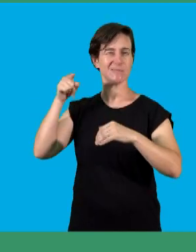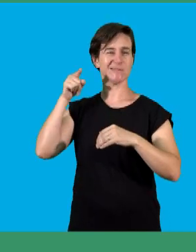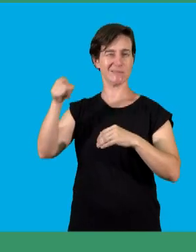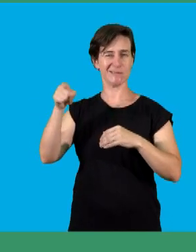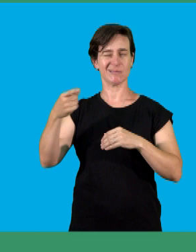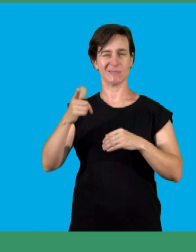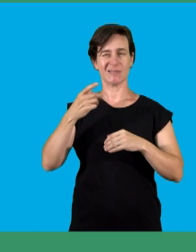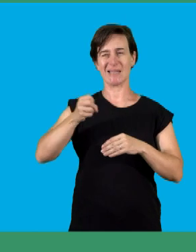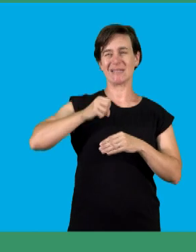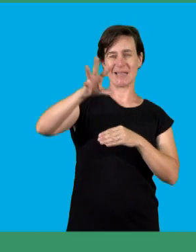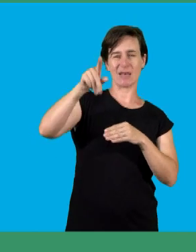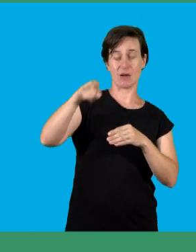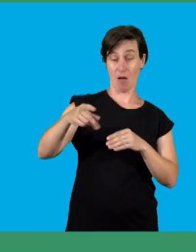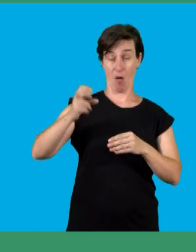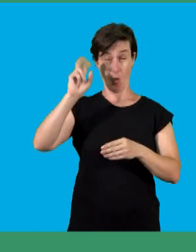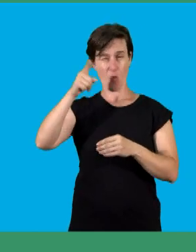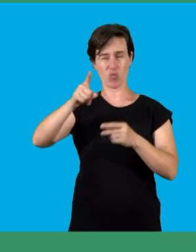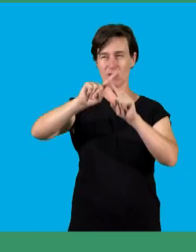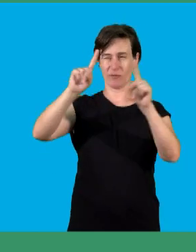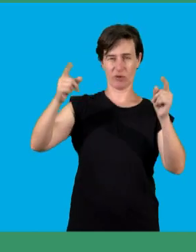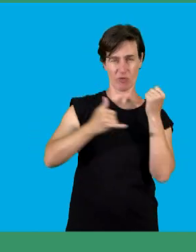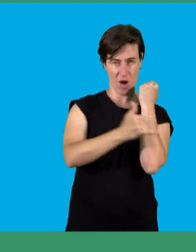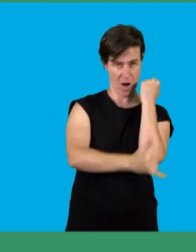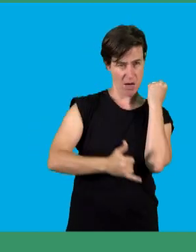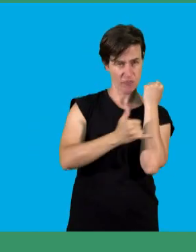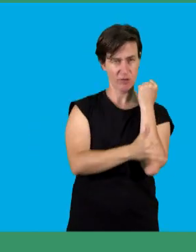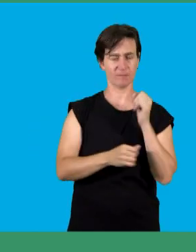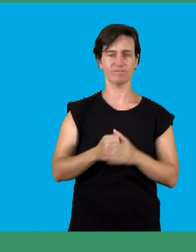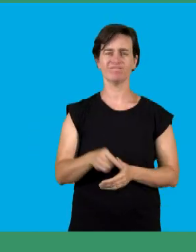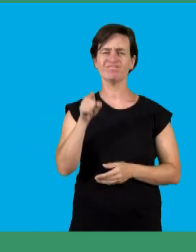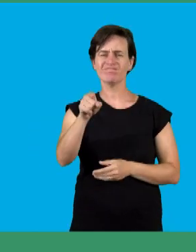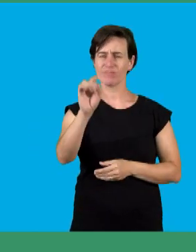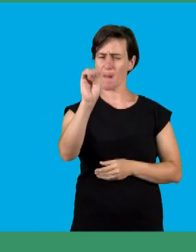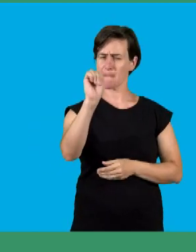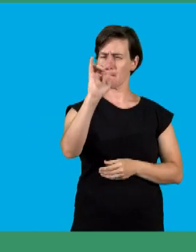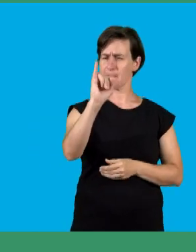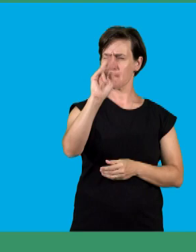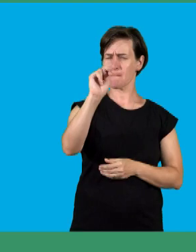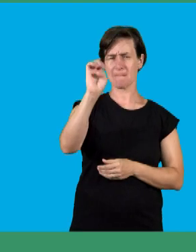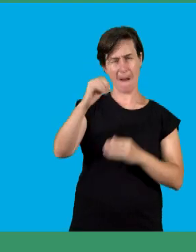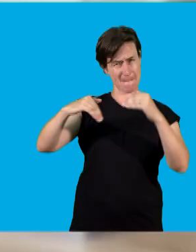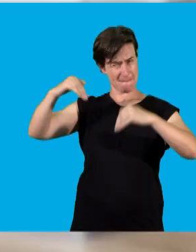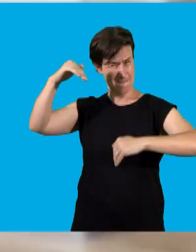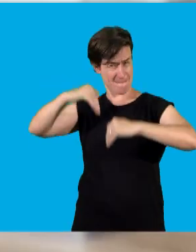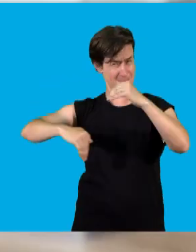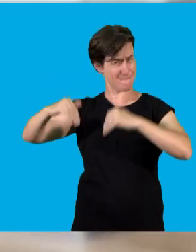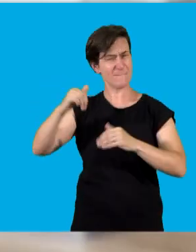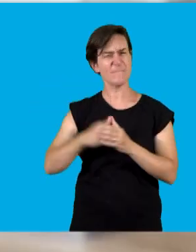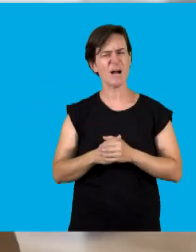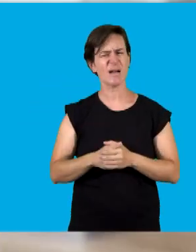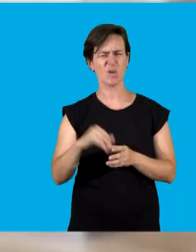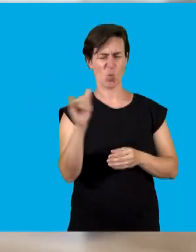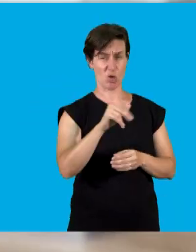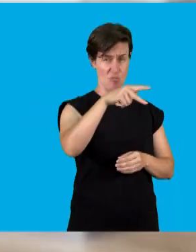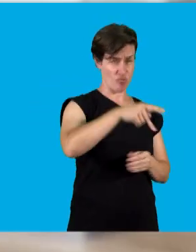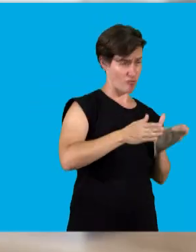different countries. So here is our guiding word, mines. Where do we find mines?